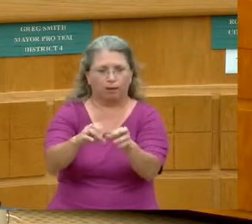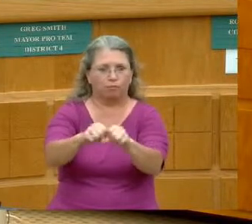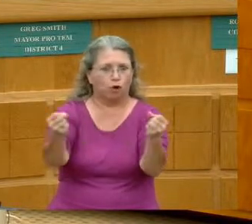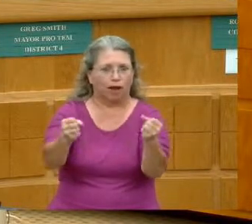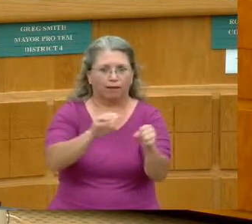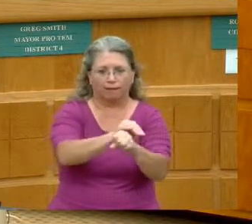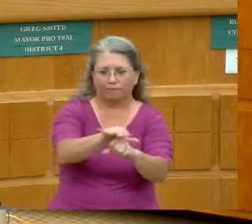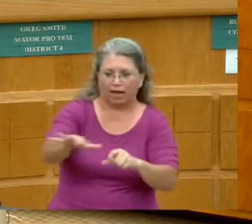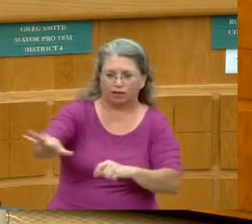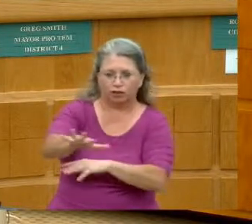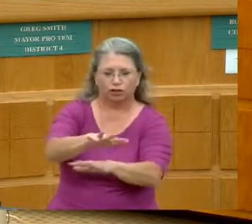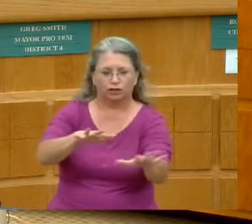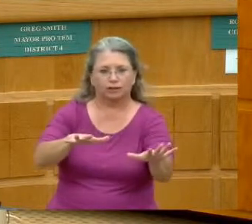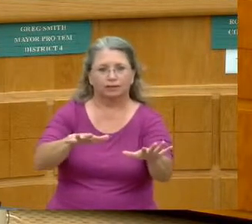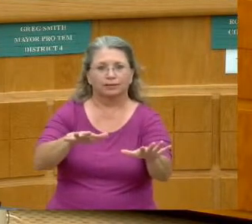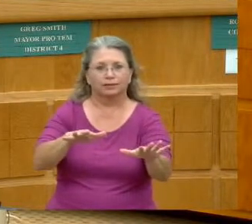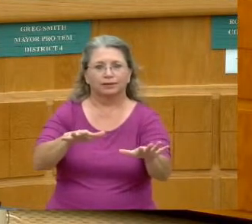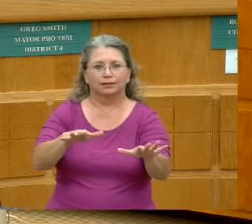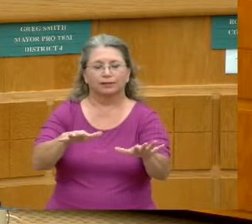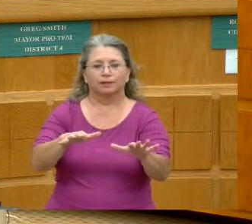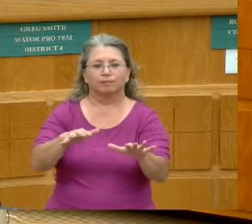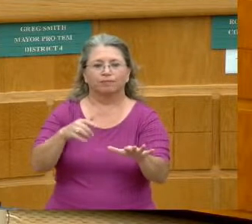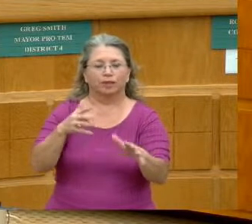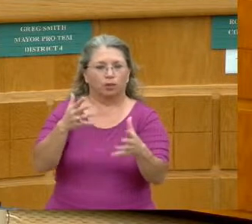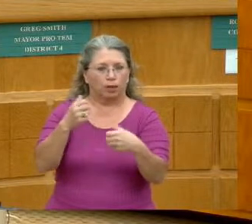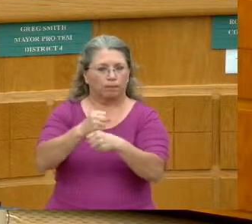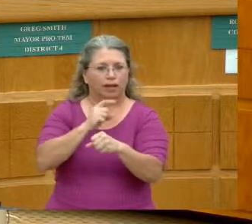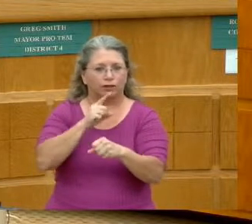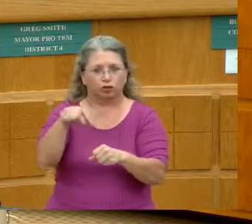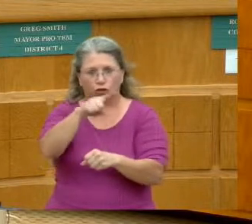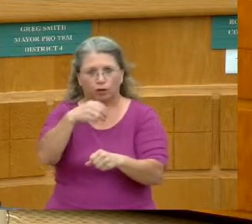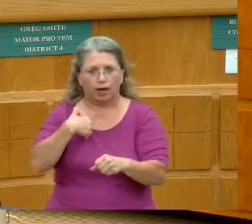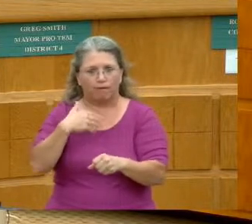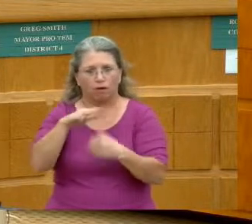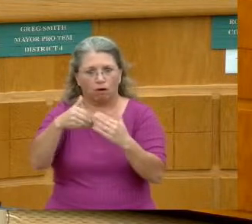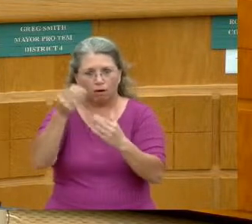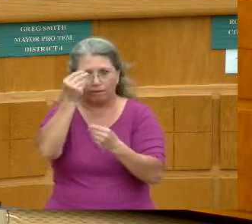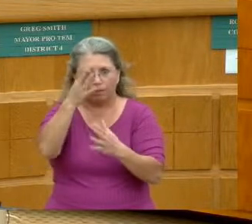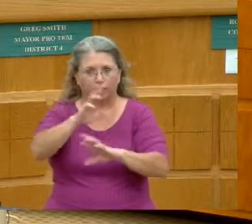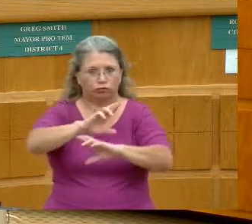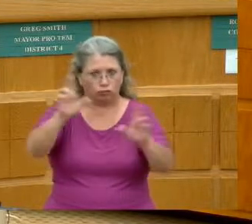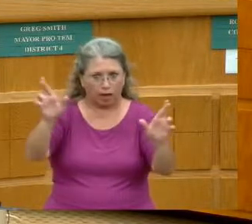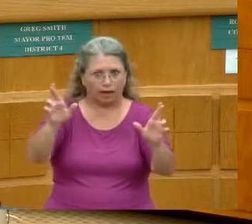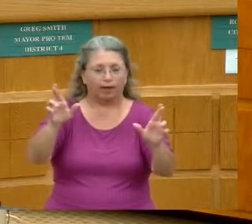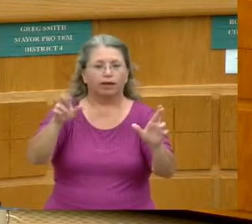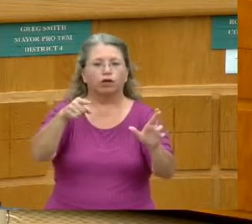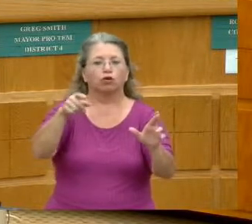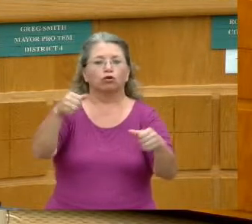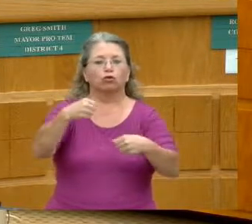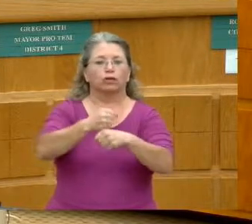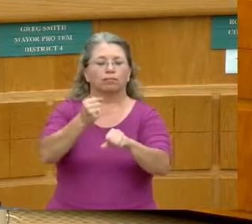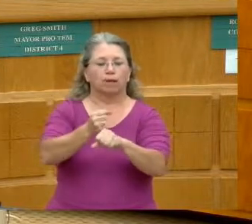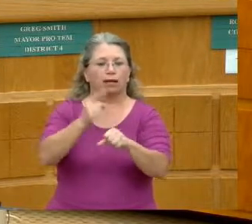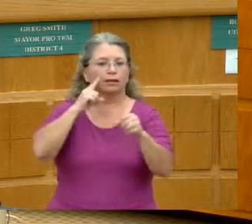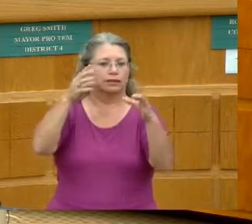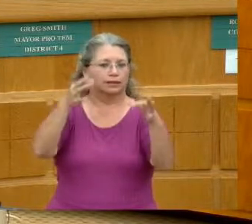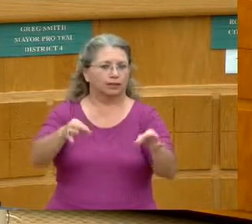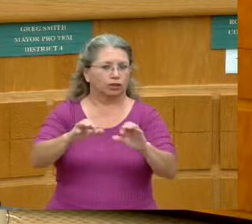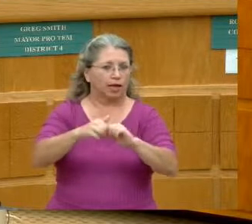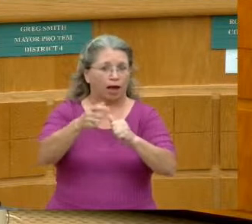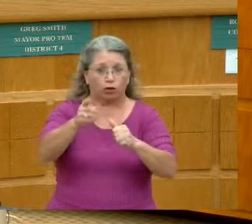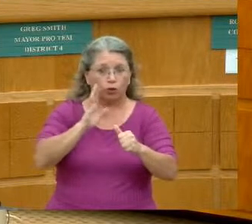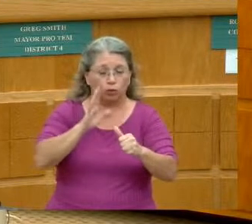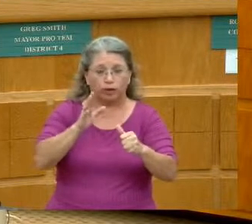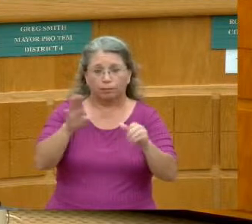that information readily available for you so you can make a very educated decision as to how you're going to do the weekend, right? You